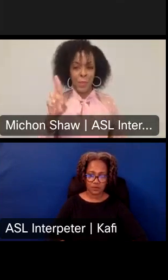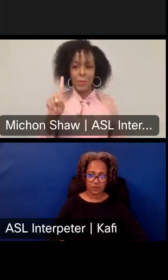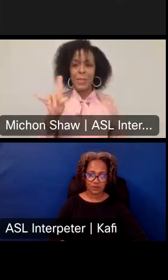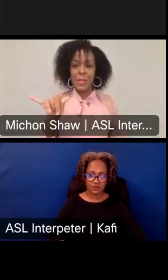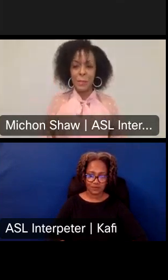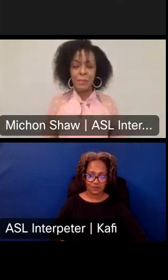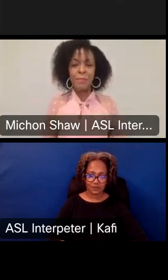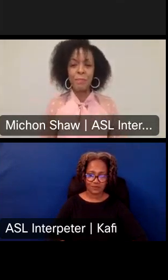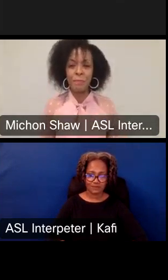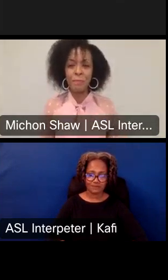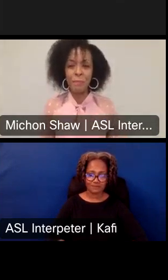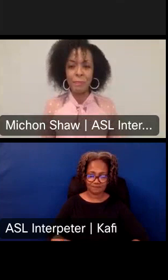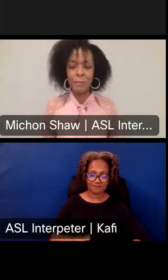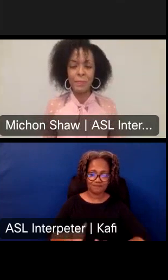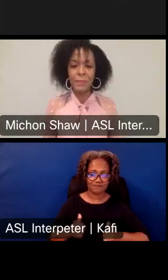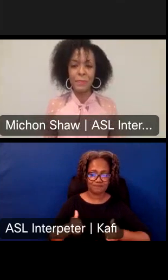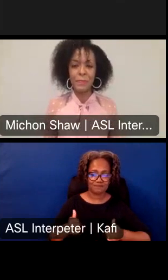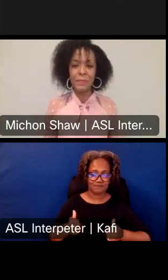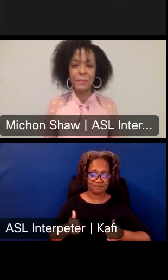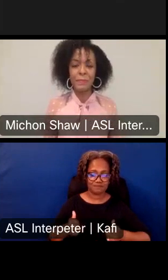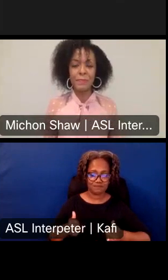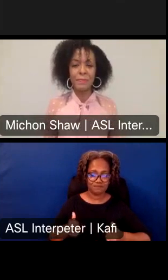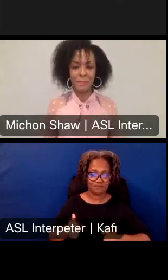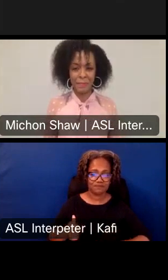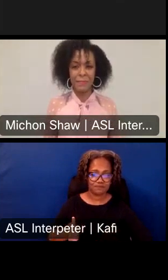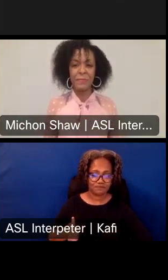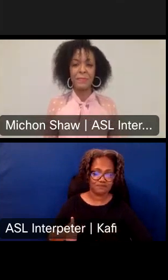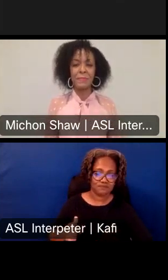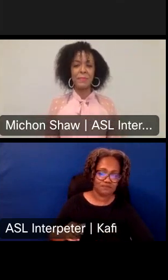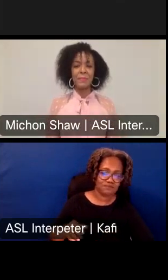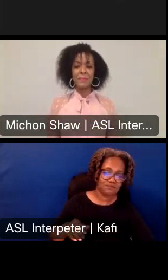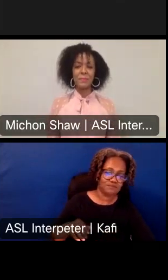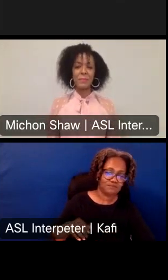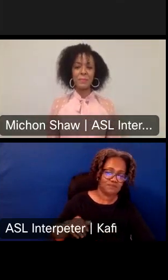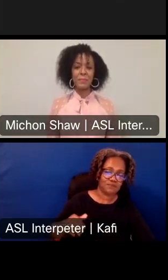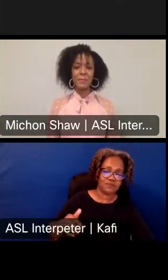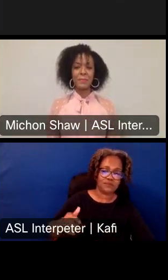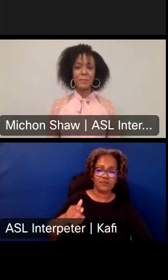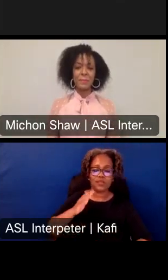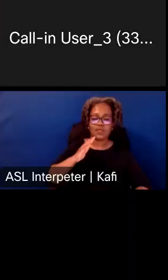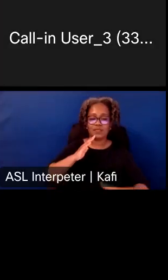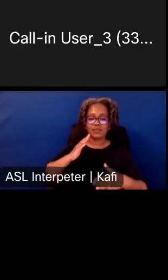has to learn that hair is hair.